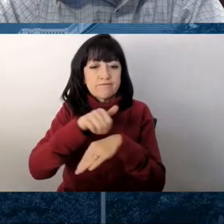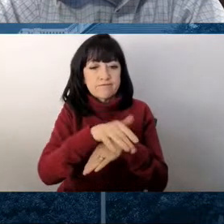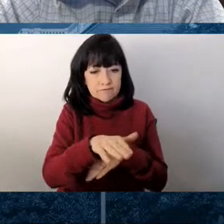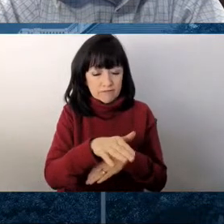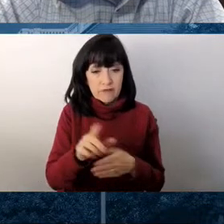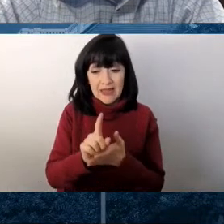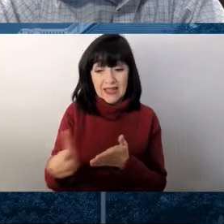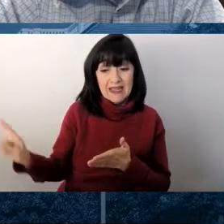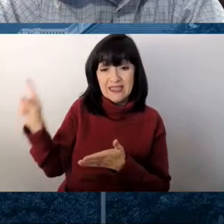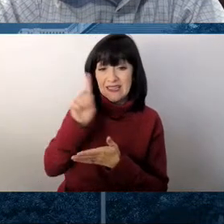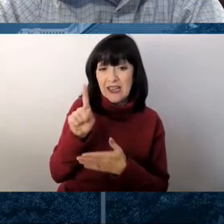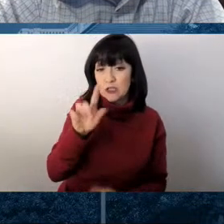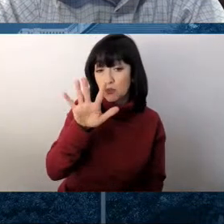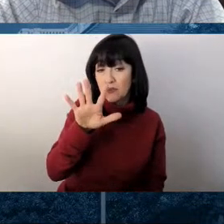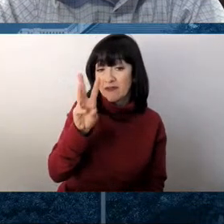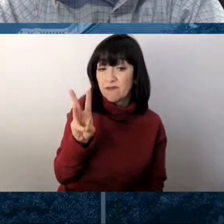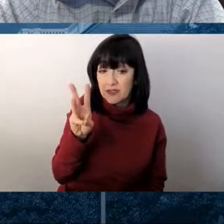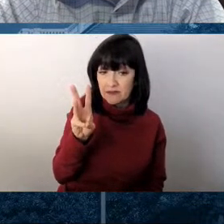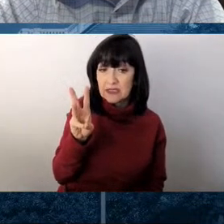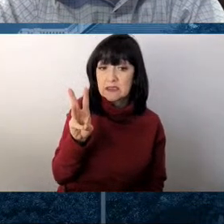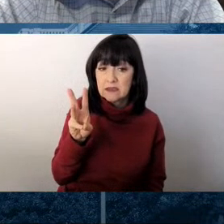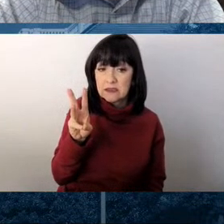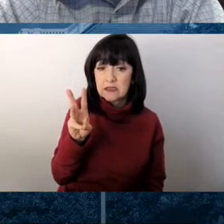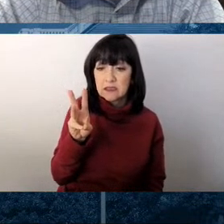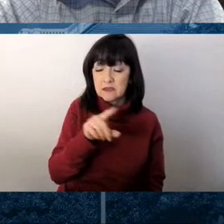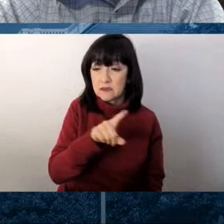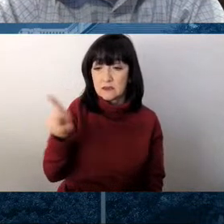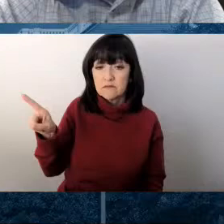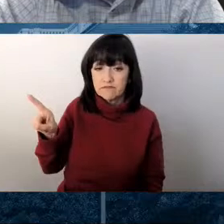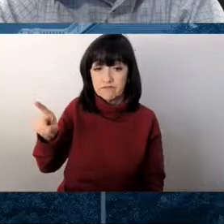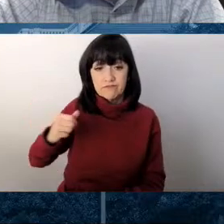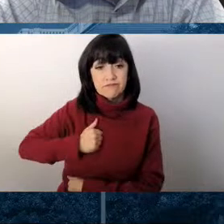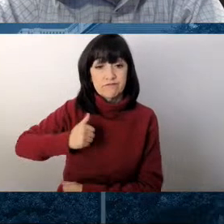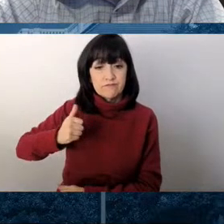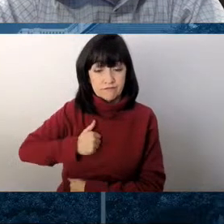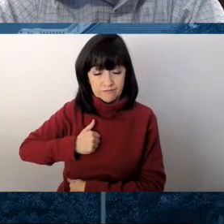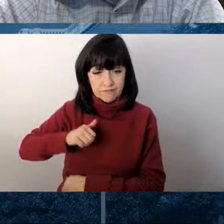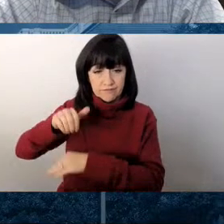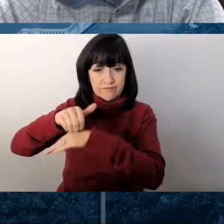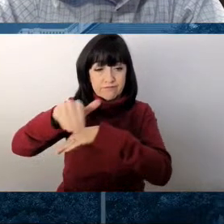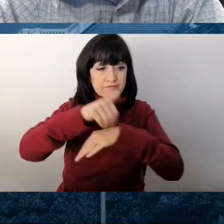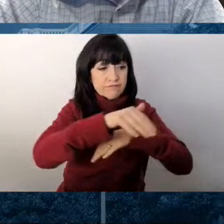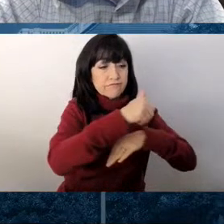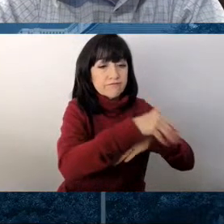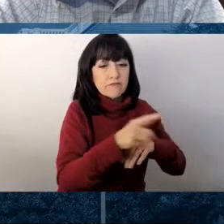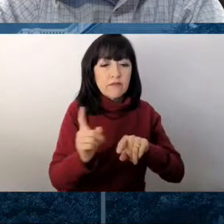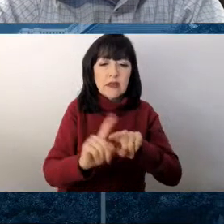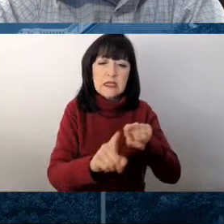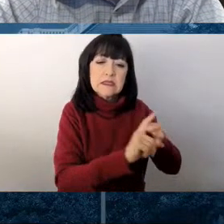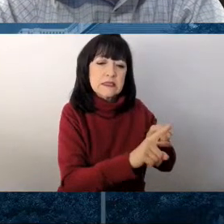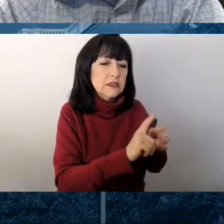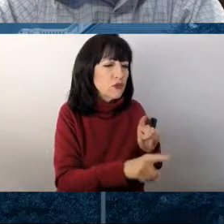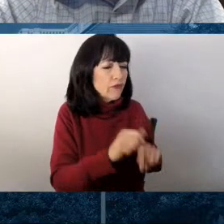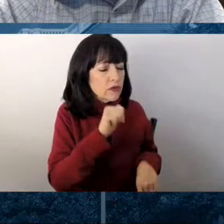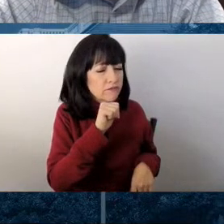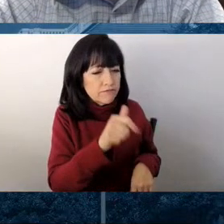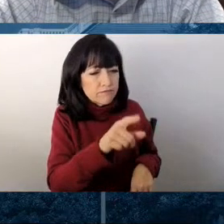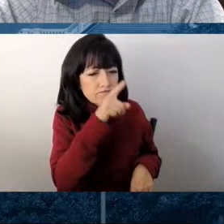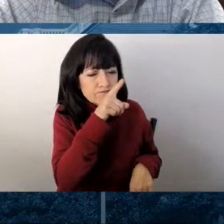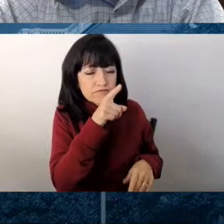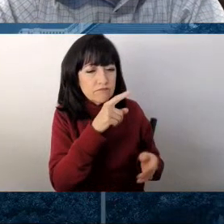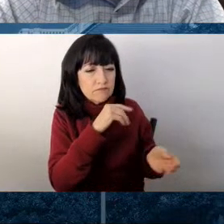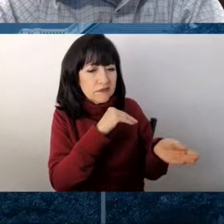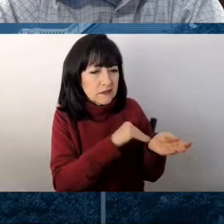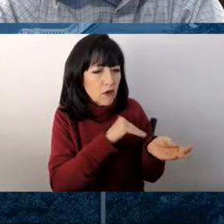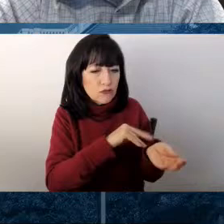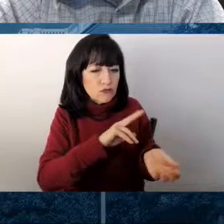56 Guard members to go to the hospitals around the state to fill in a non-clinical aspects, adding about another 100